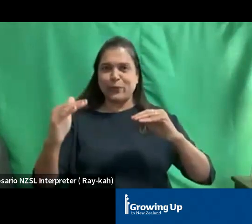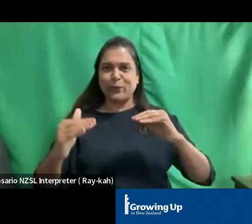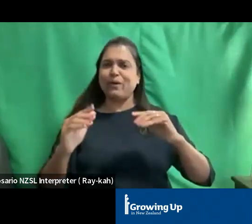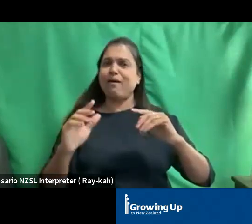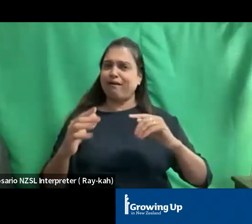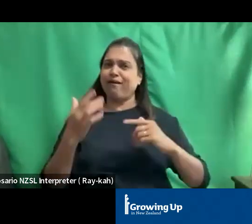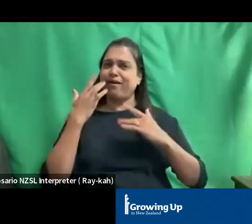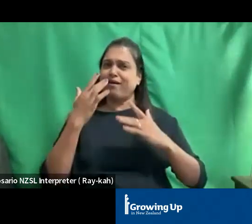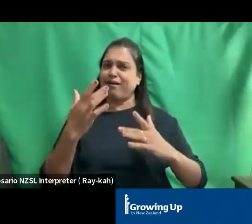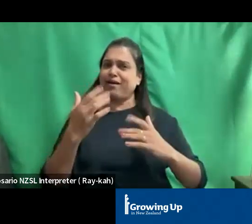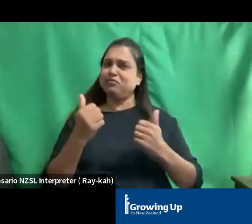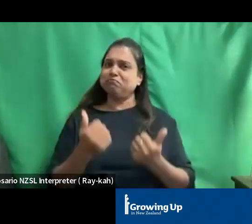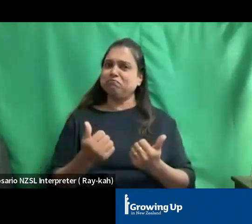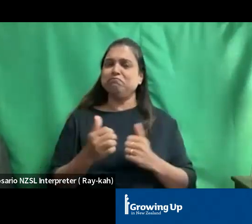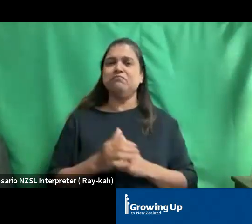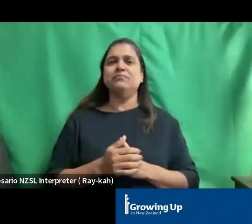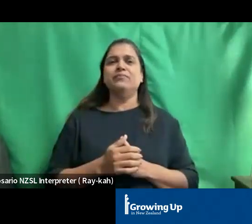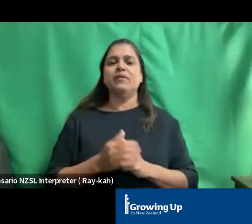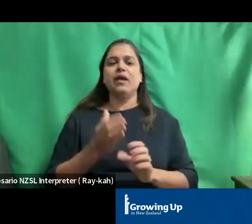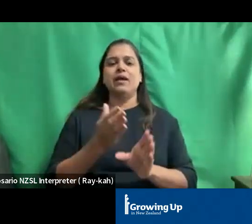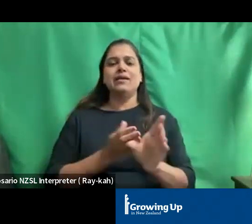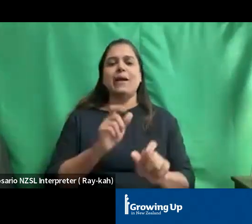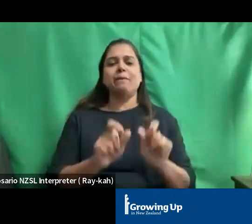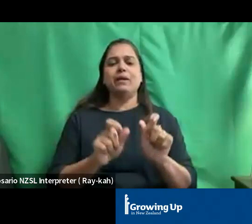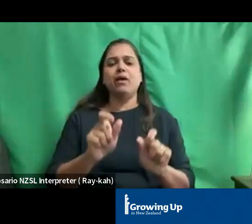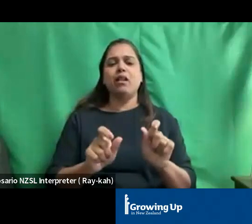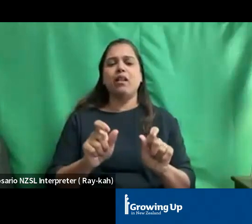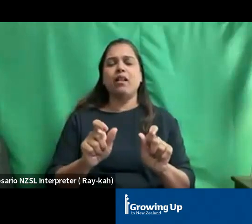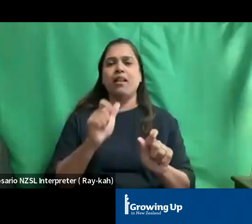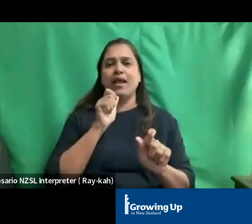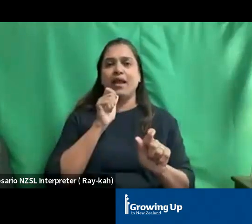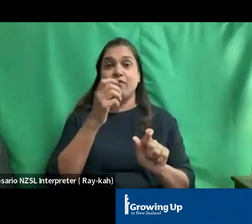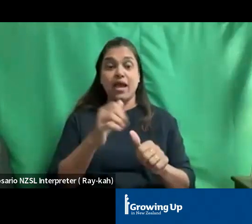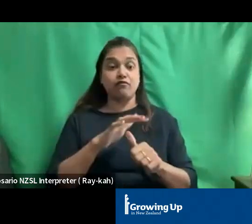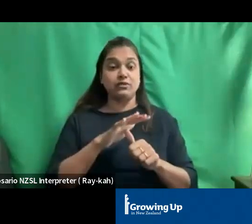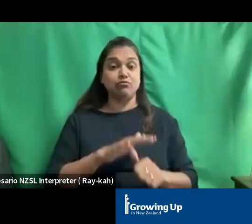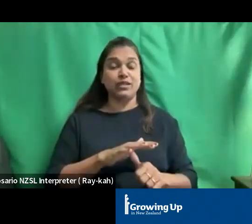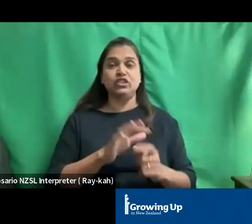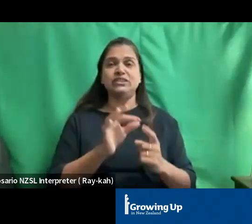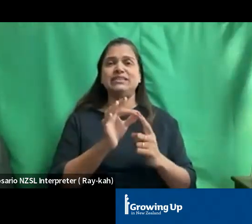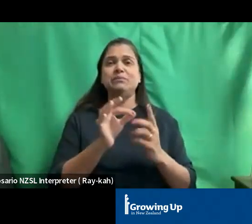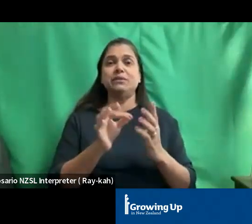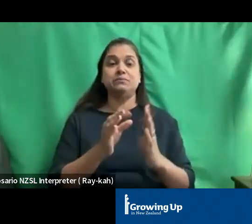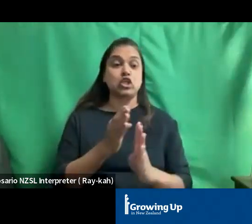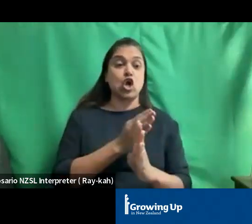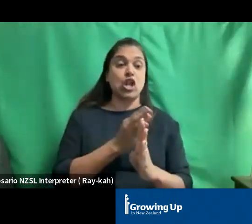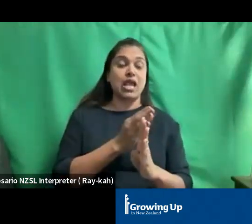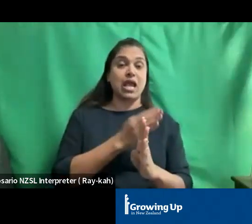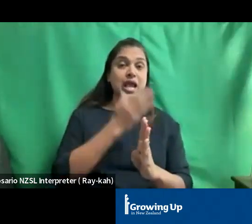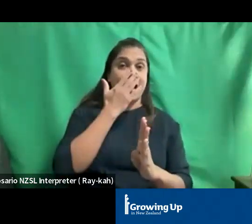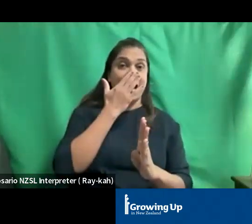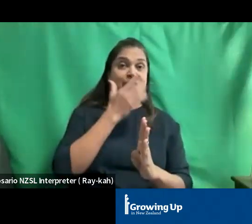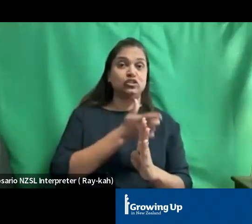same patterns where young people are presenting with depression symptoms at earlier ages. And I